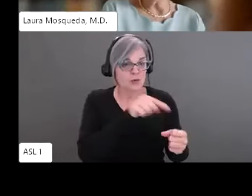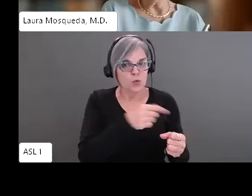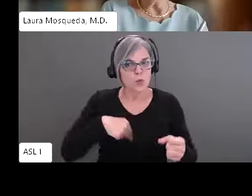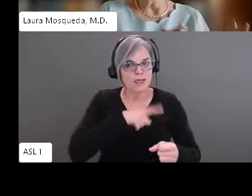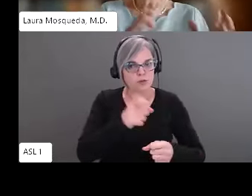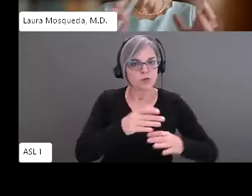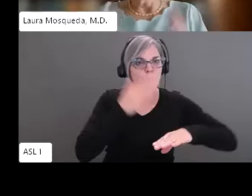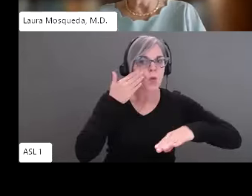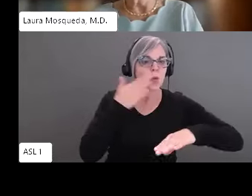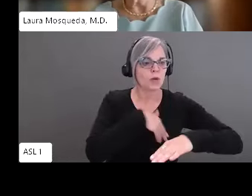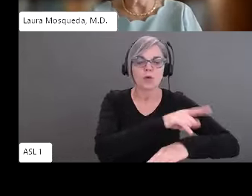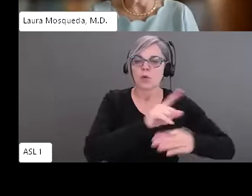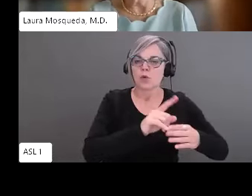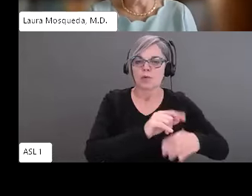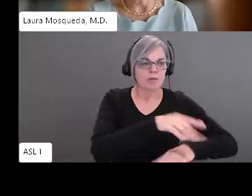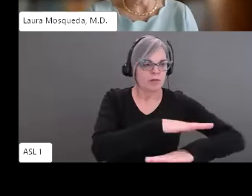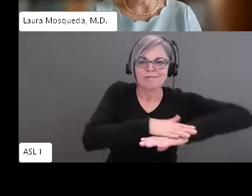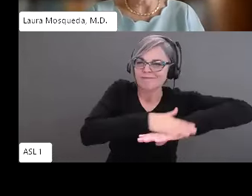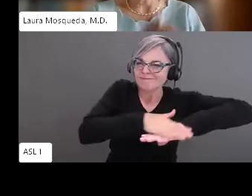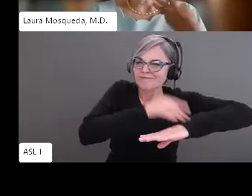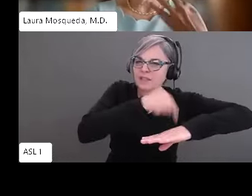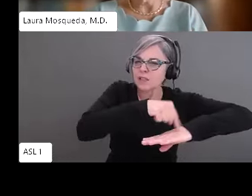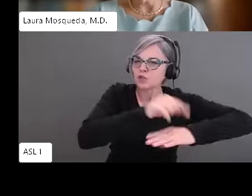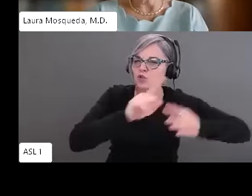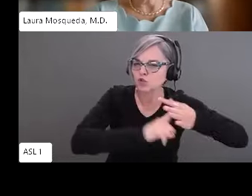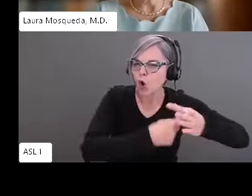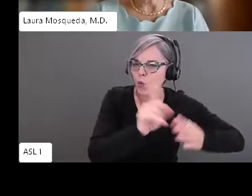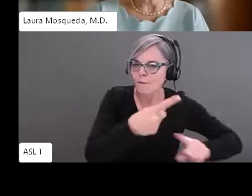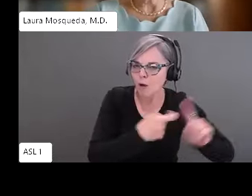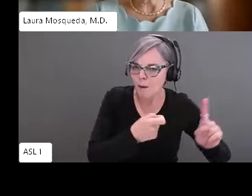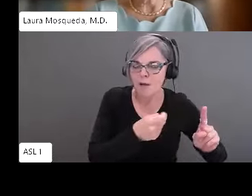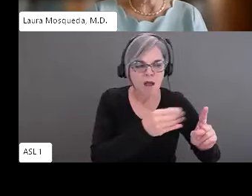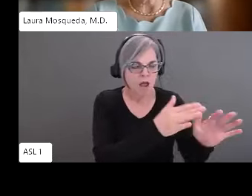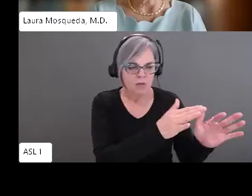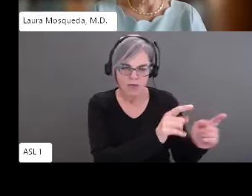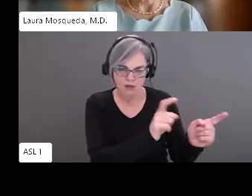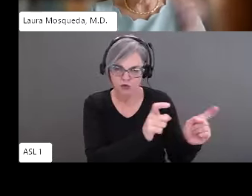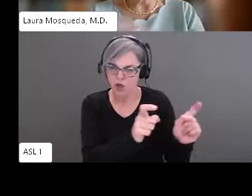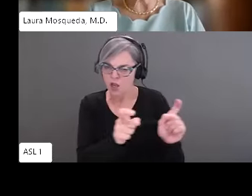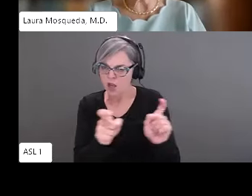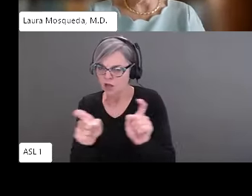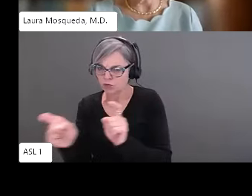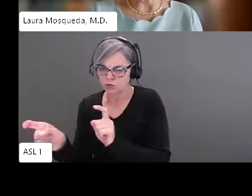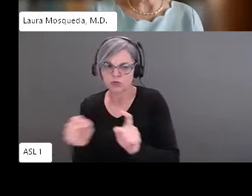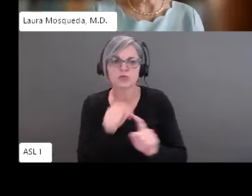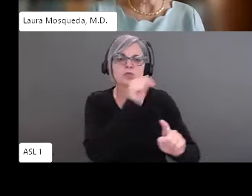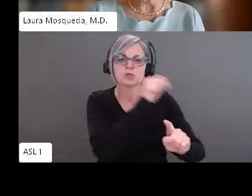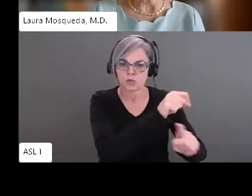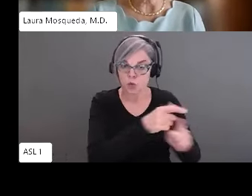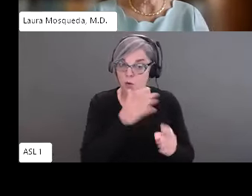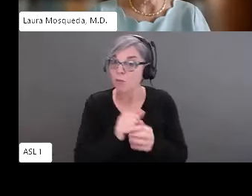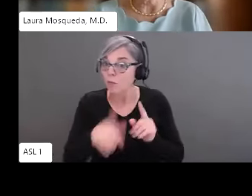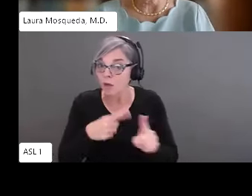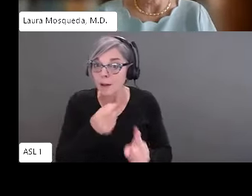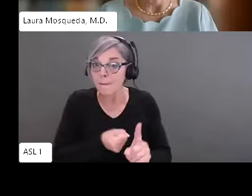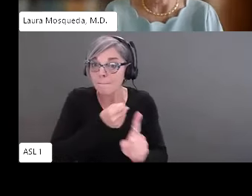function is like and whether their function is impaired in order to say they have a dementia. And then we move on to diagnose the type